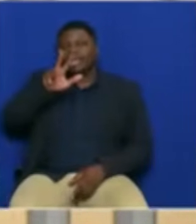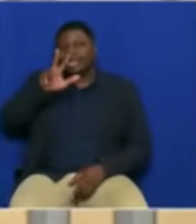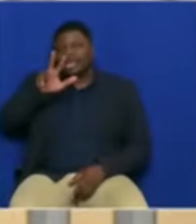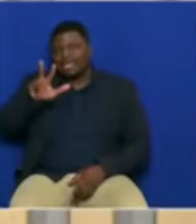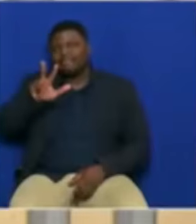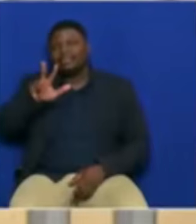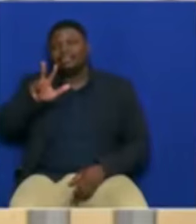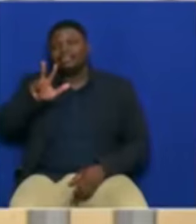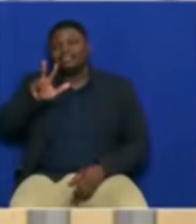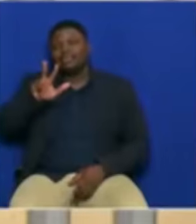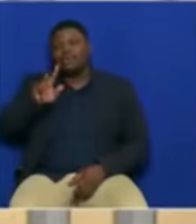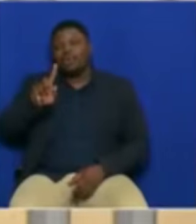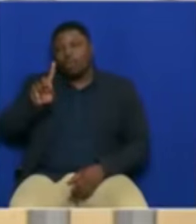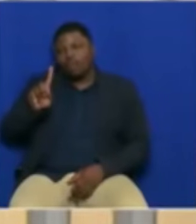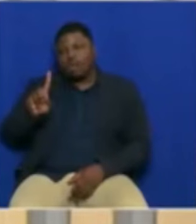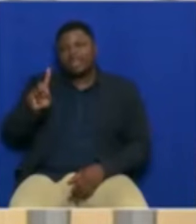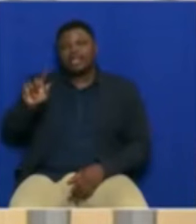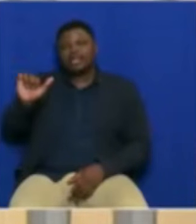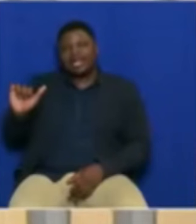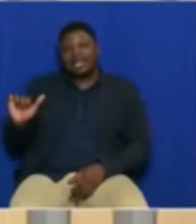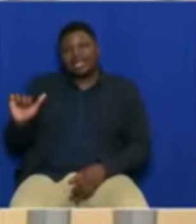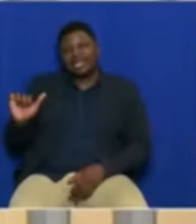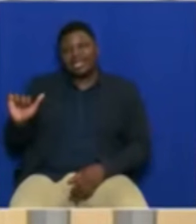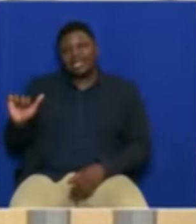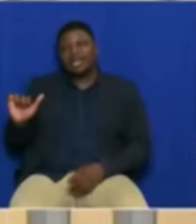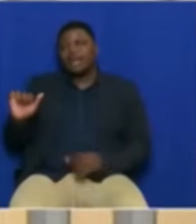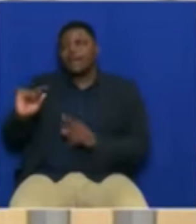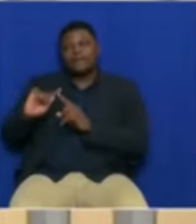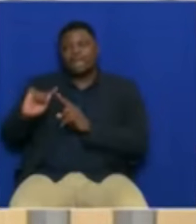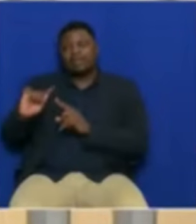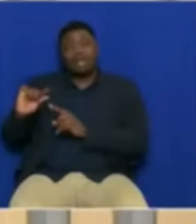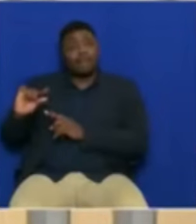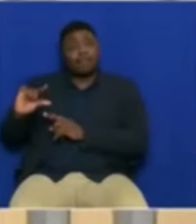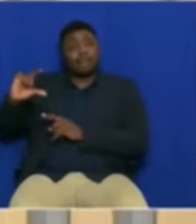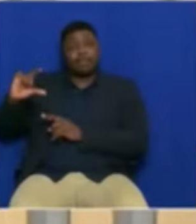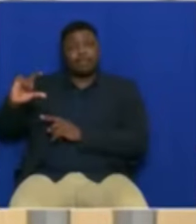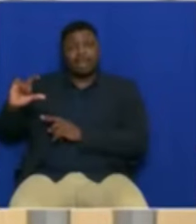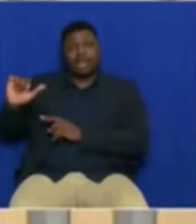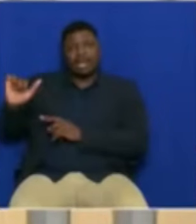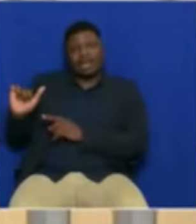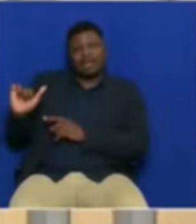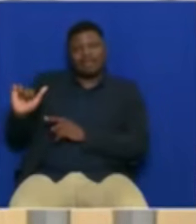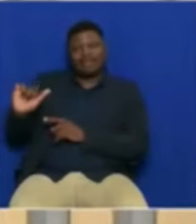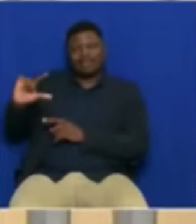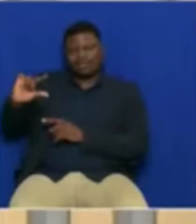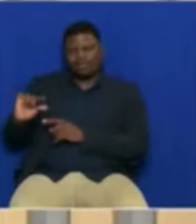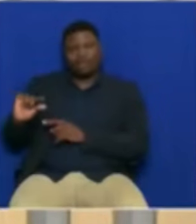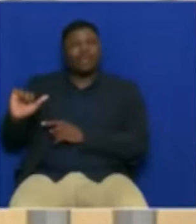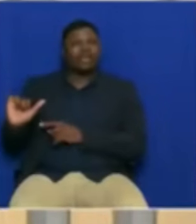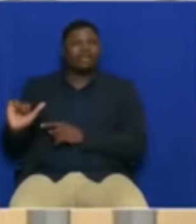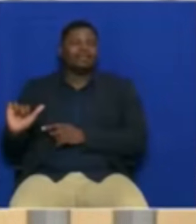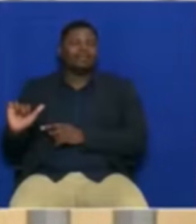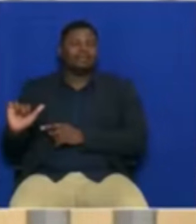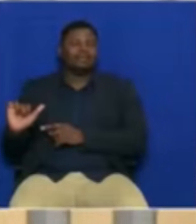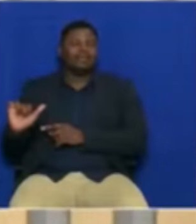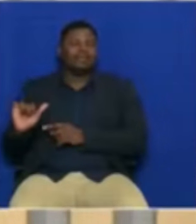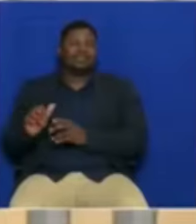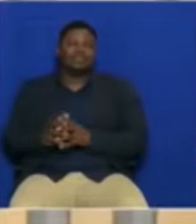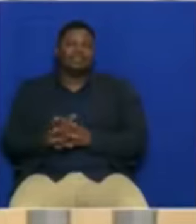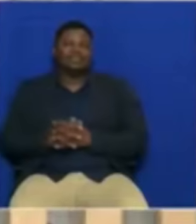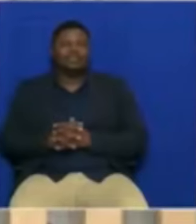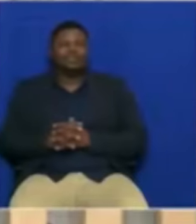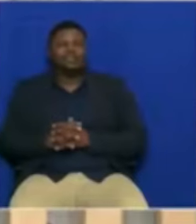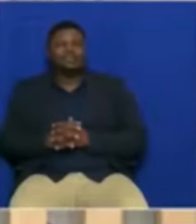28(1)(a), a small a this time. If I may assist, Colonel, Colonel, please look to your screen. It's about